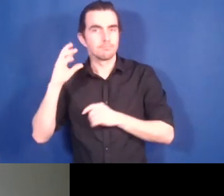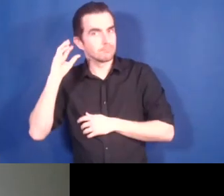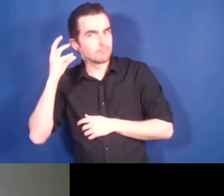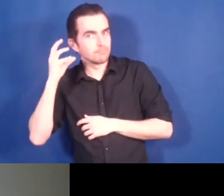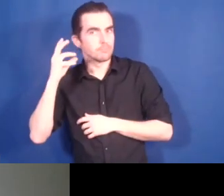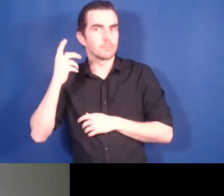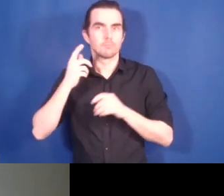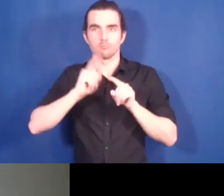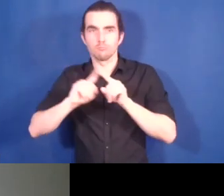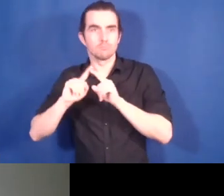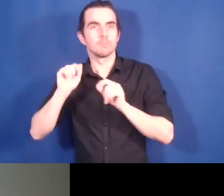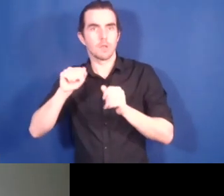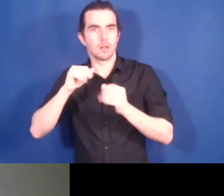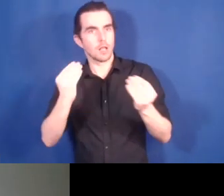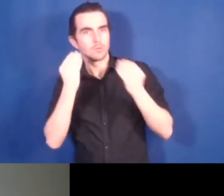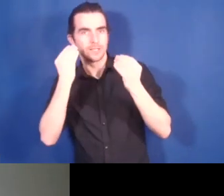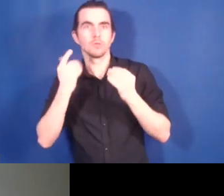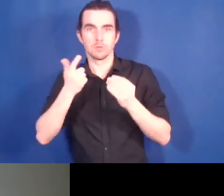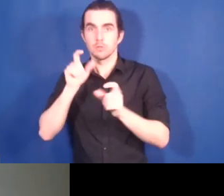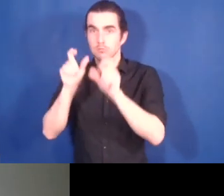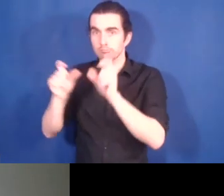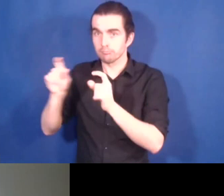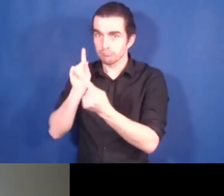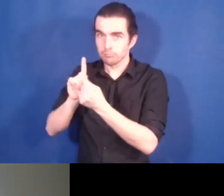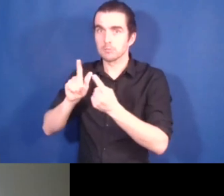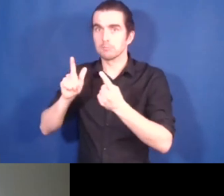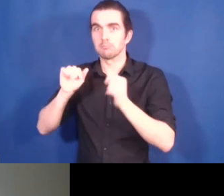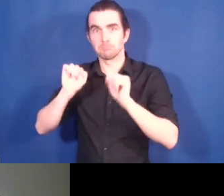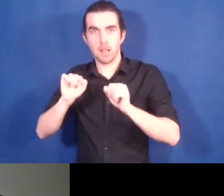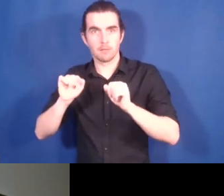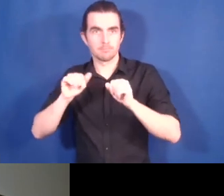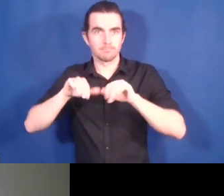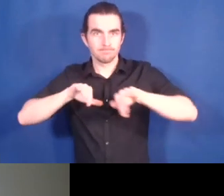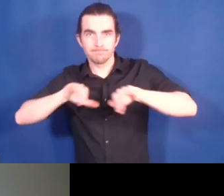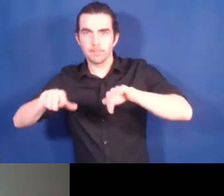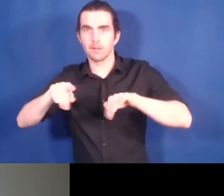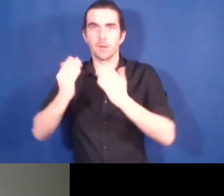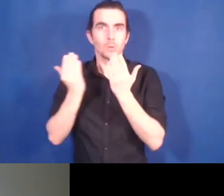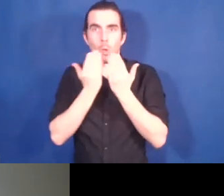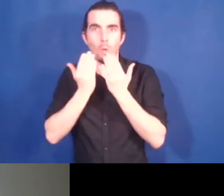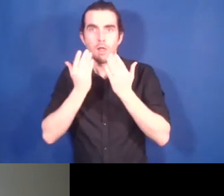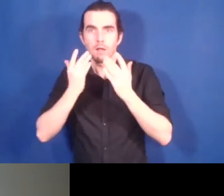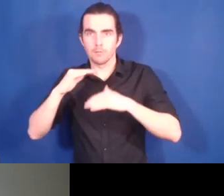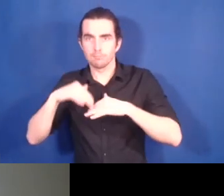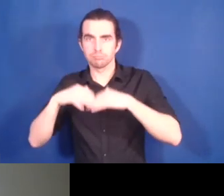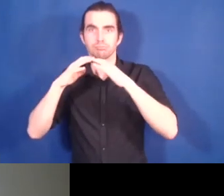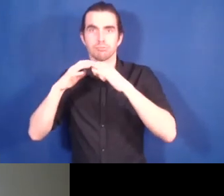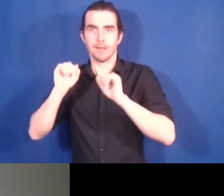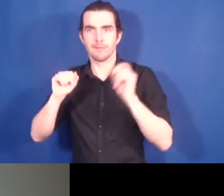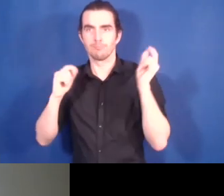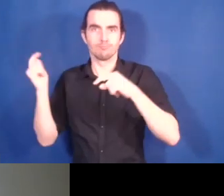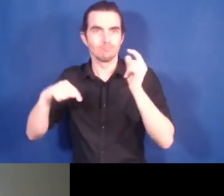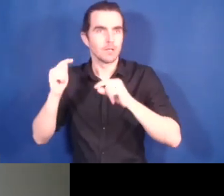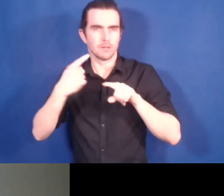a child in school is much safer than a child on the streets. And therefore, education